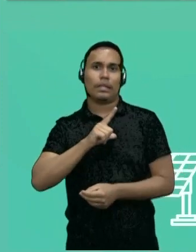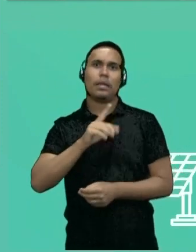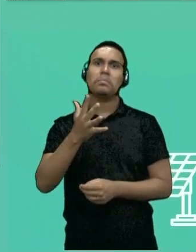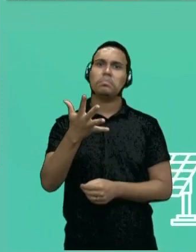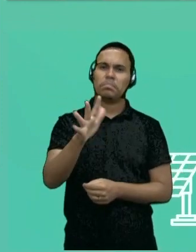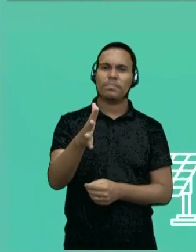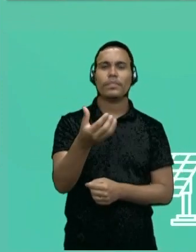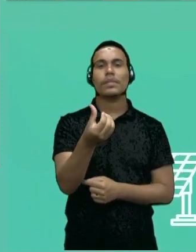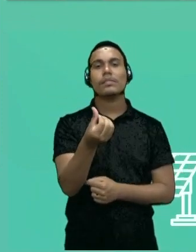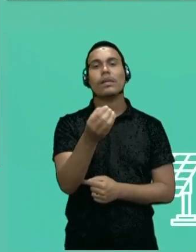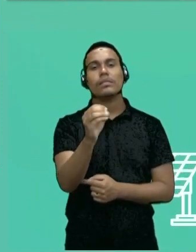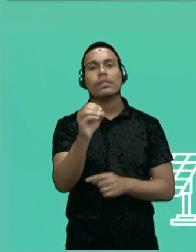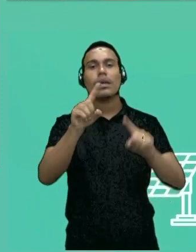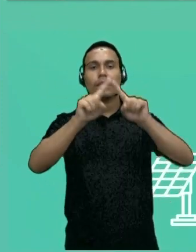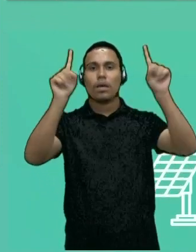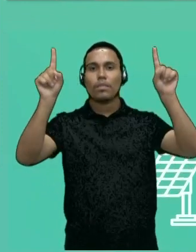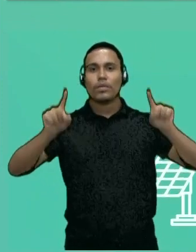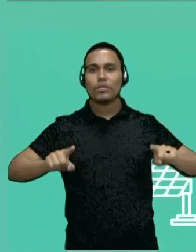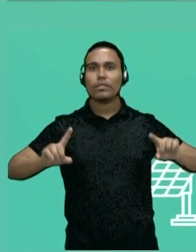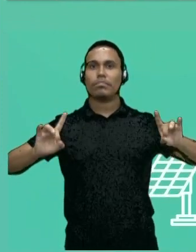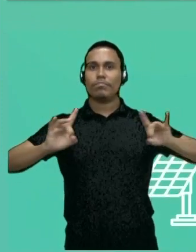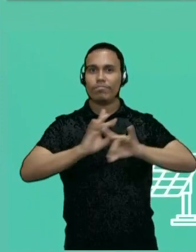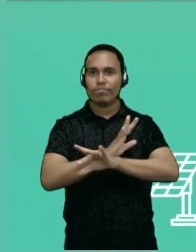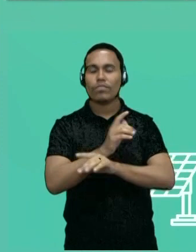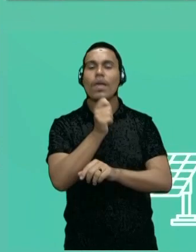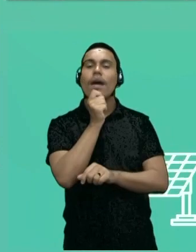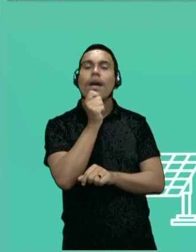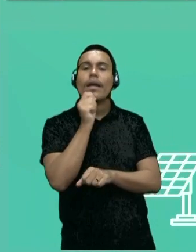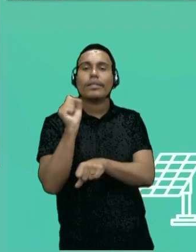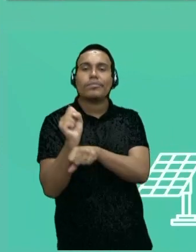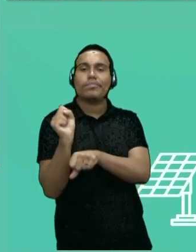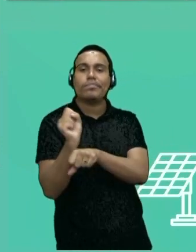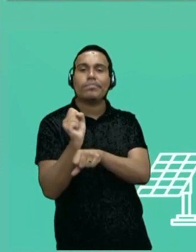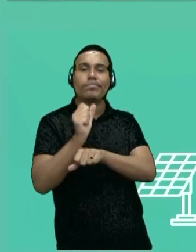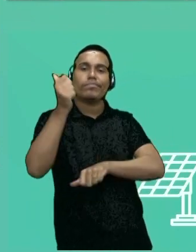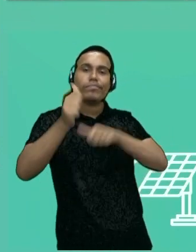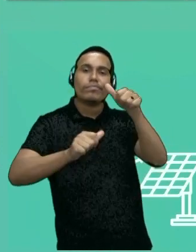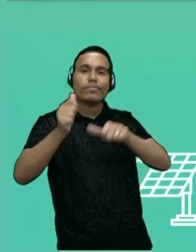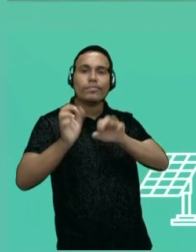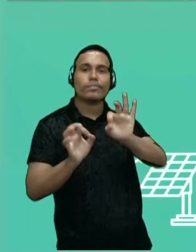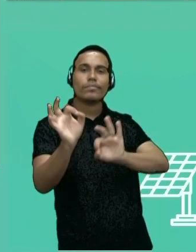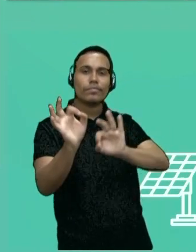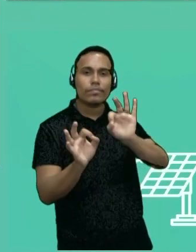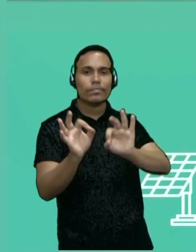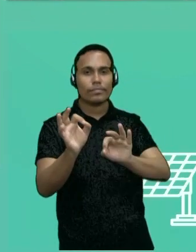planning or announced in planning or under development at the moment.